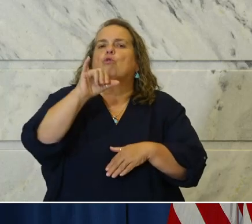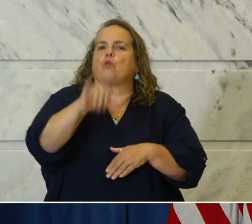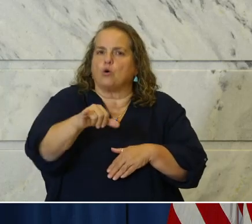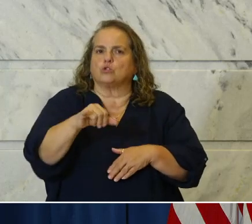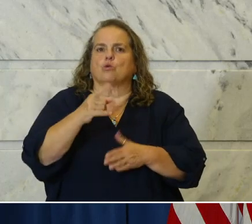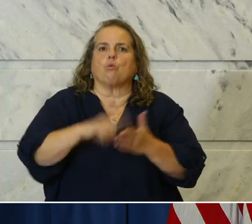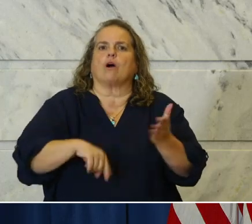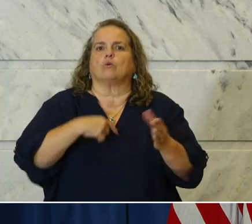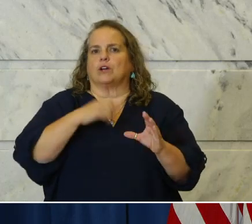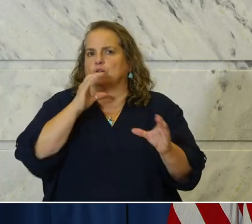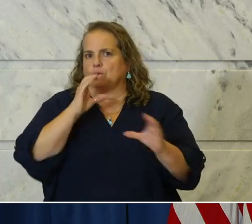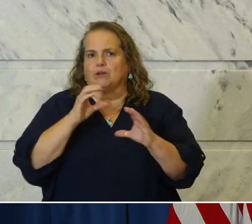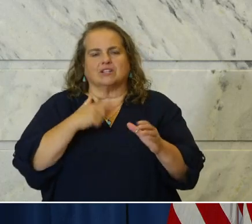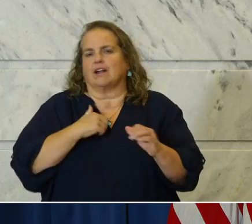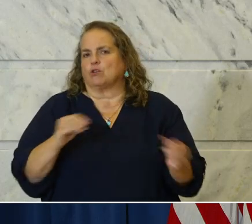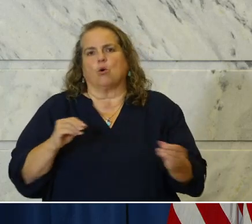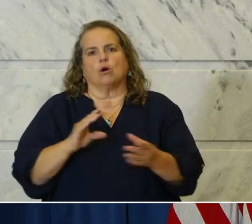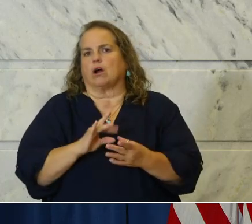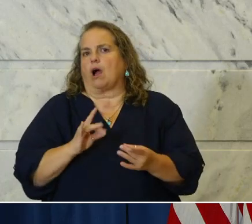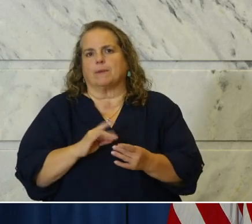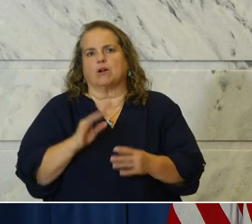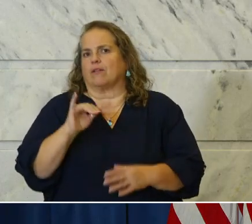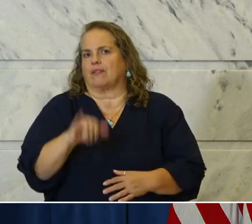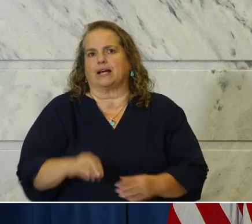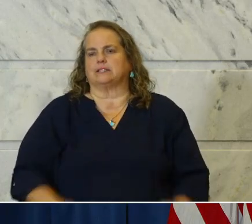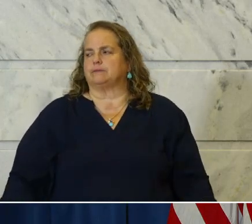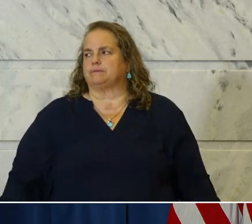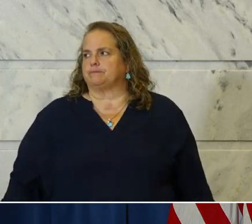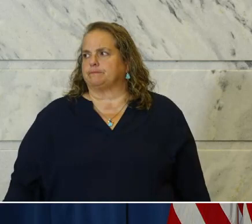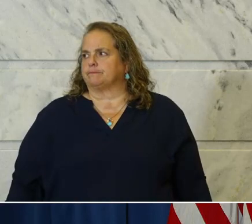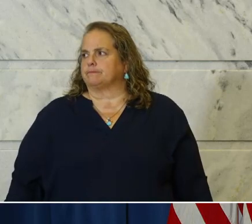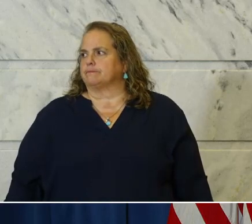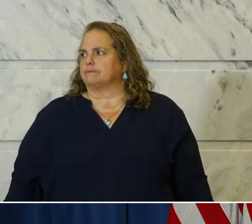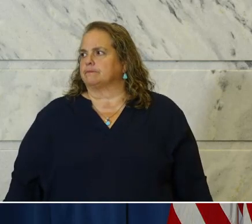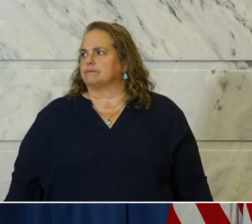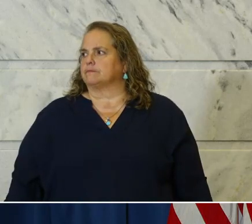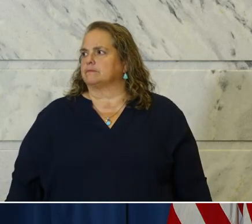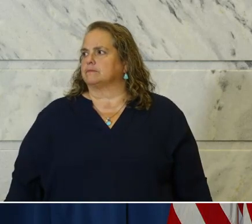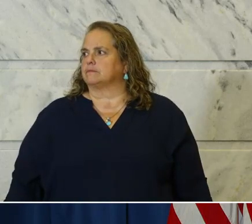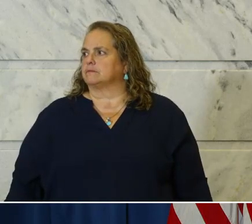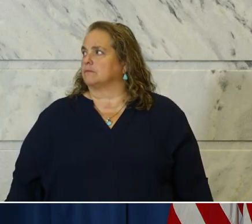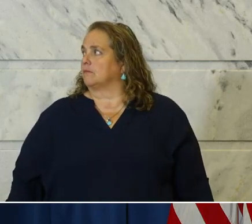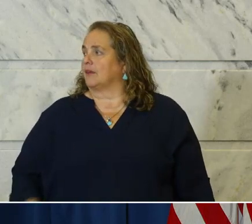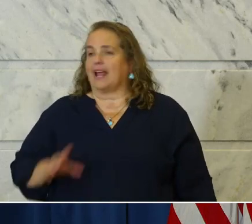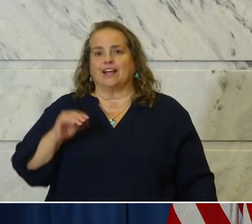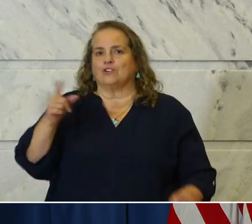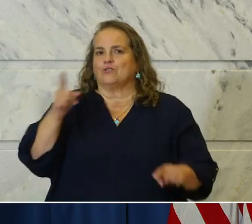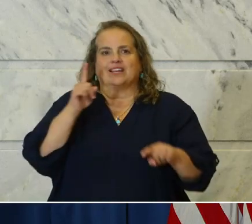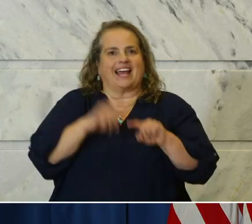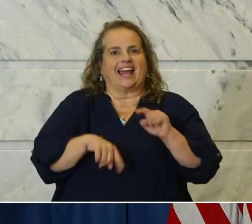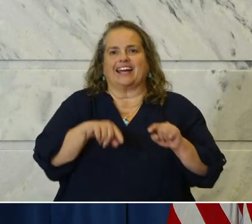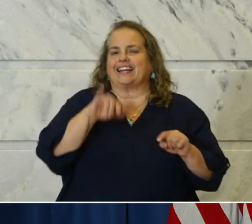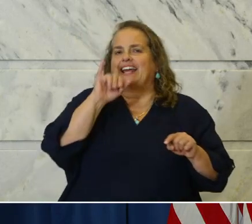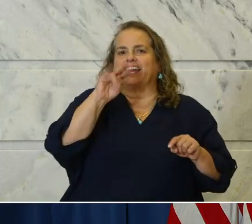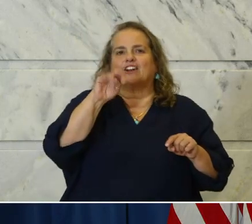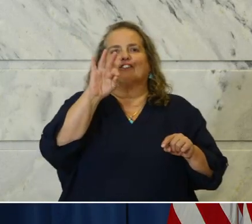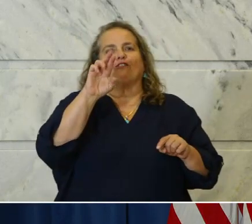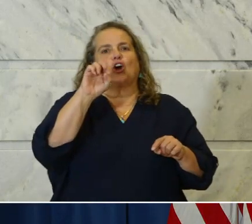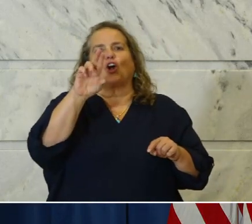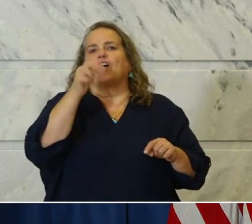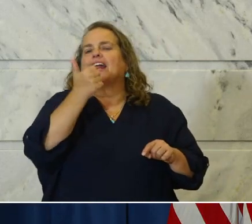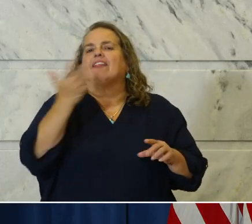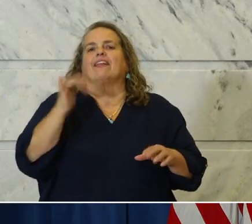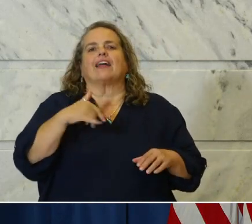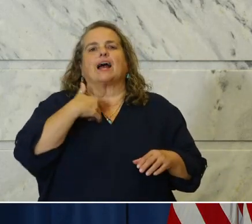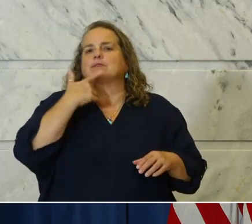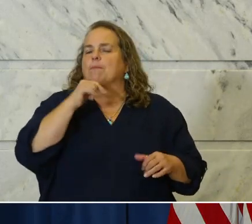and I don't have any comment on those communications today, and you can't infer anything from it because I'm